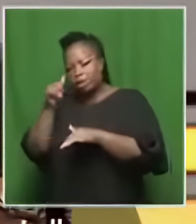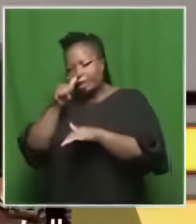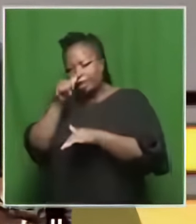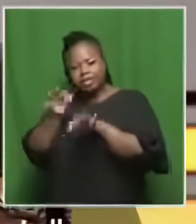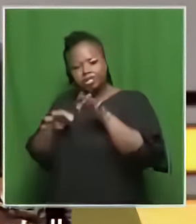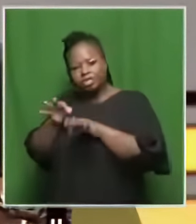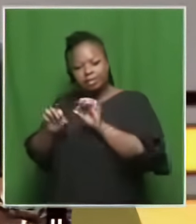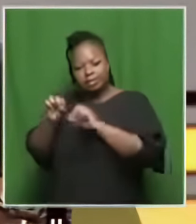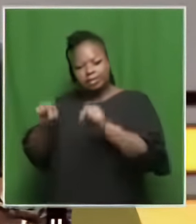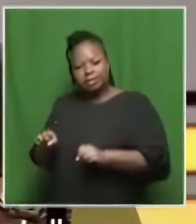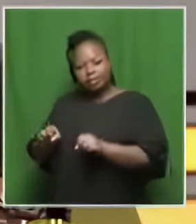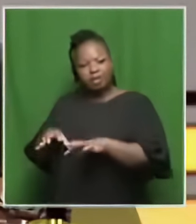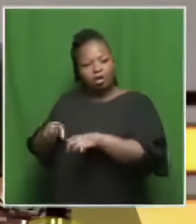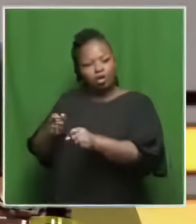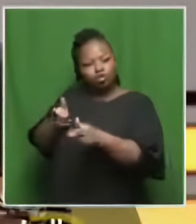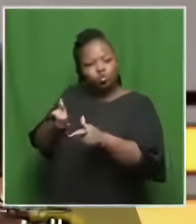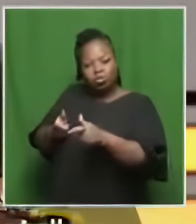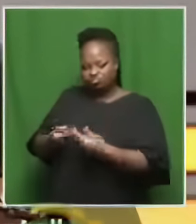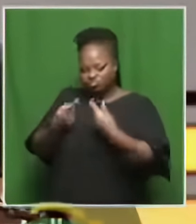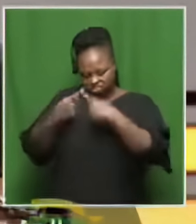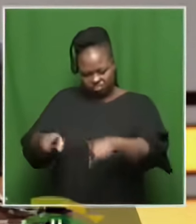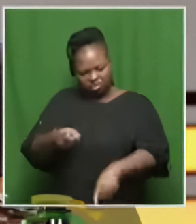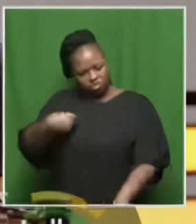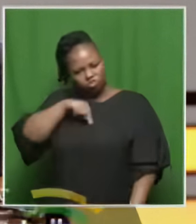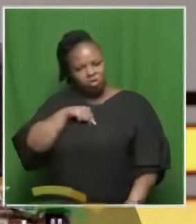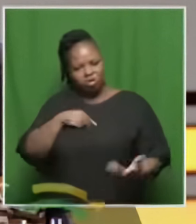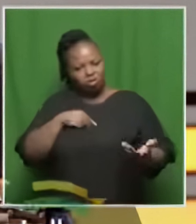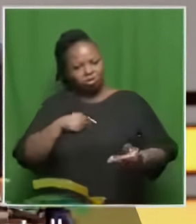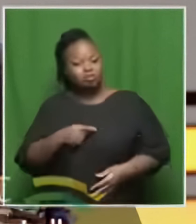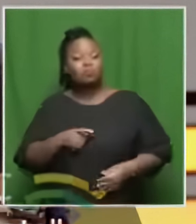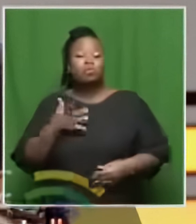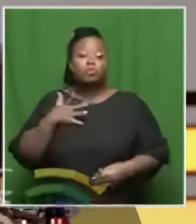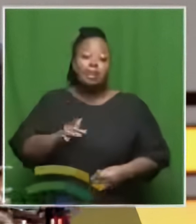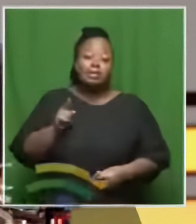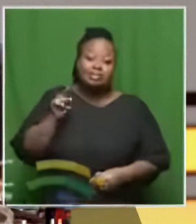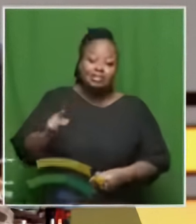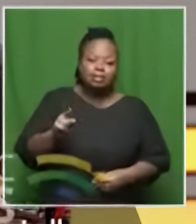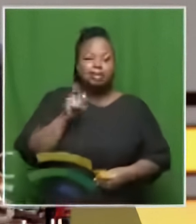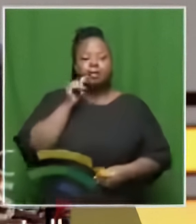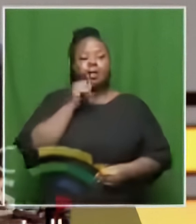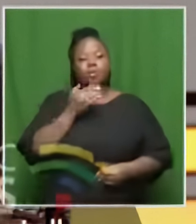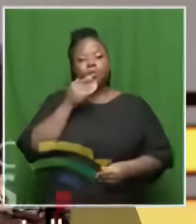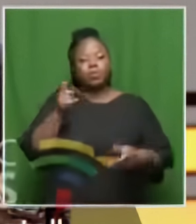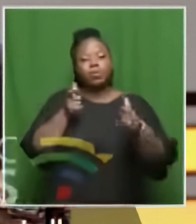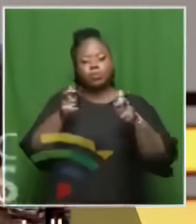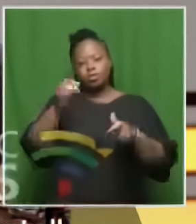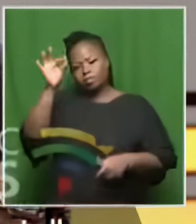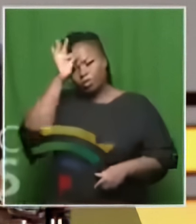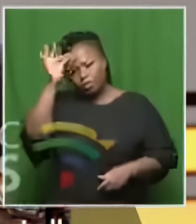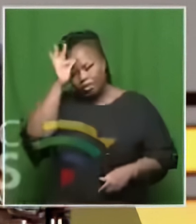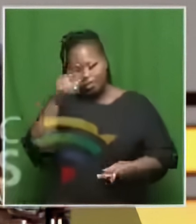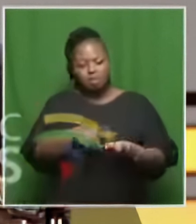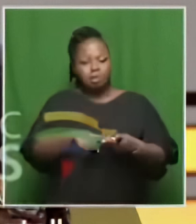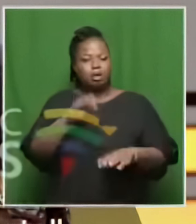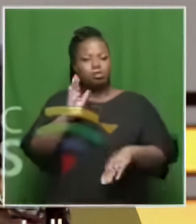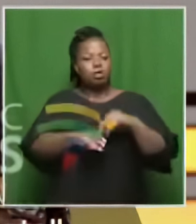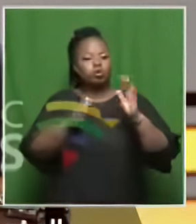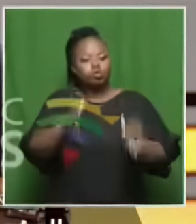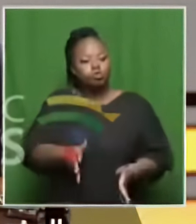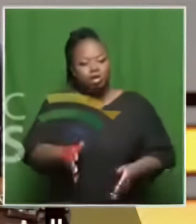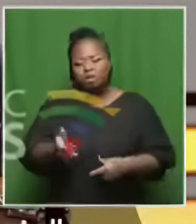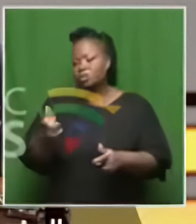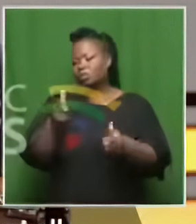justice system. That's what we want to get to the bottom of. A man who controls the police, a man who controls prosecutors, a